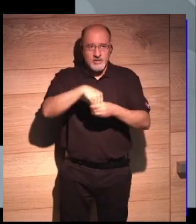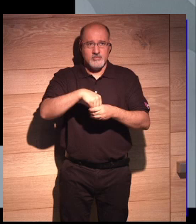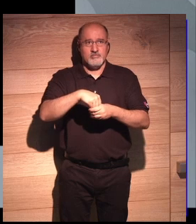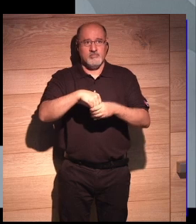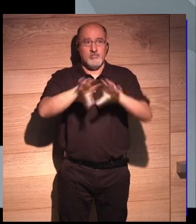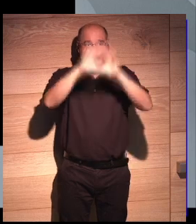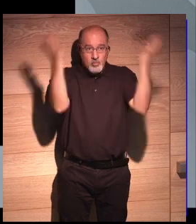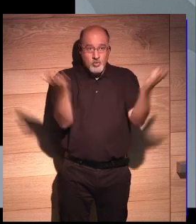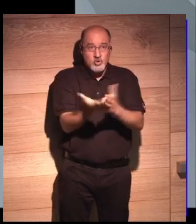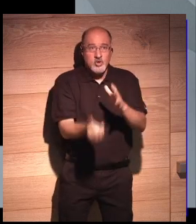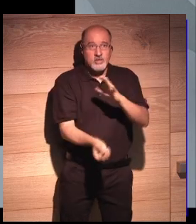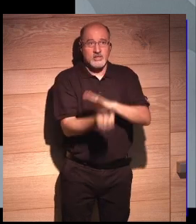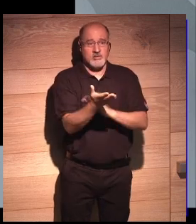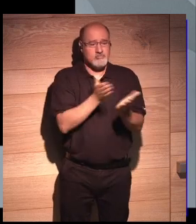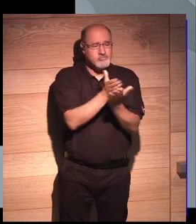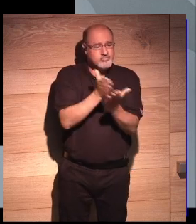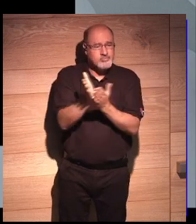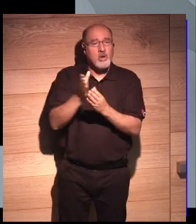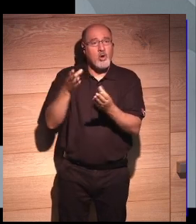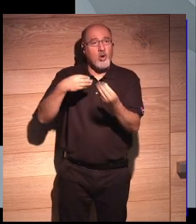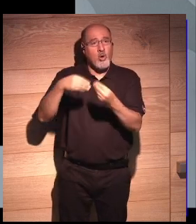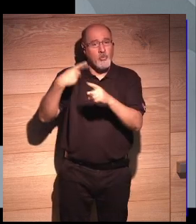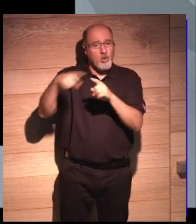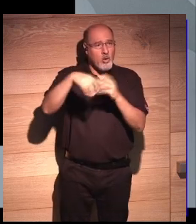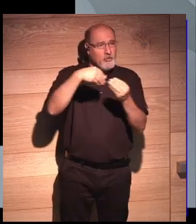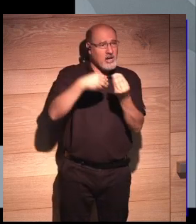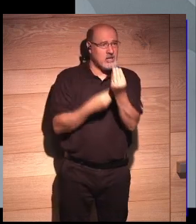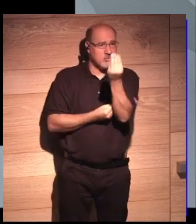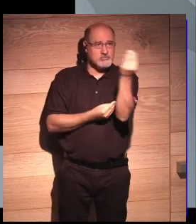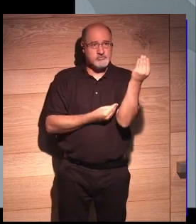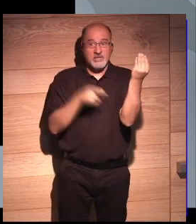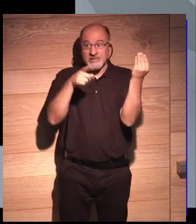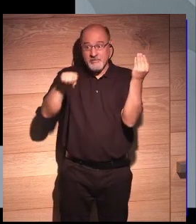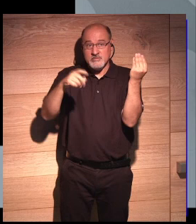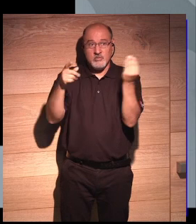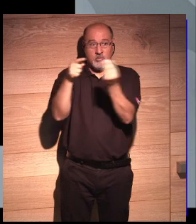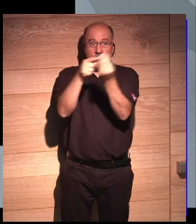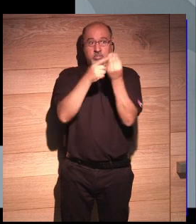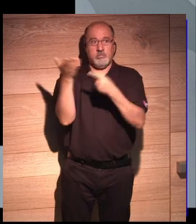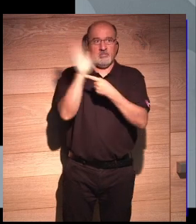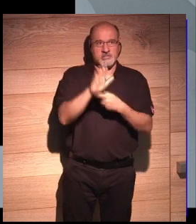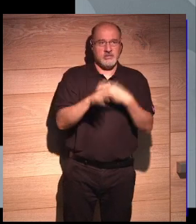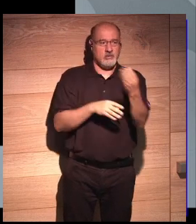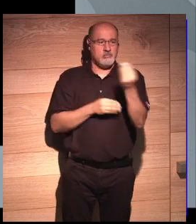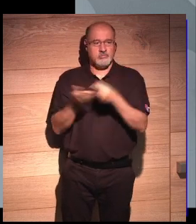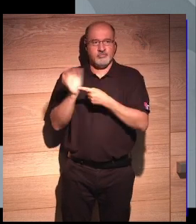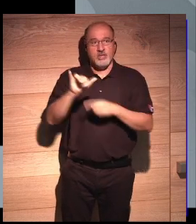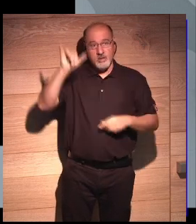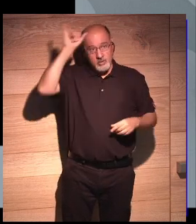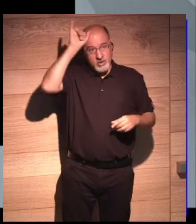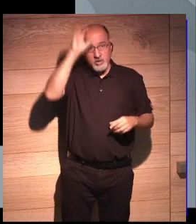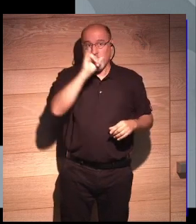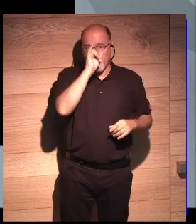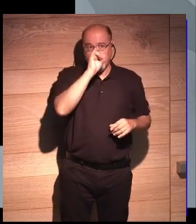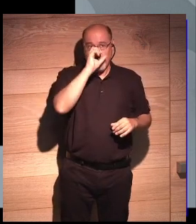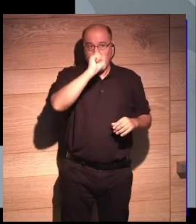deformable objects, present themselves. Pig from far away, ground unicorn horn, all of which were kind